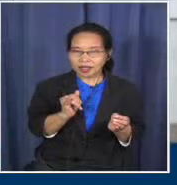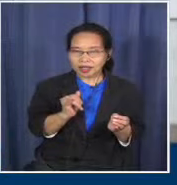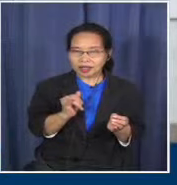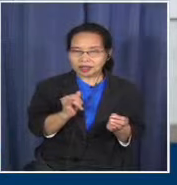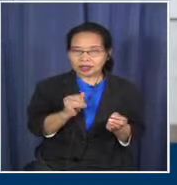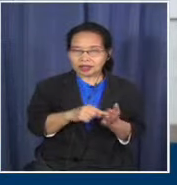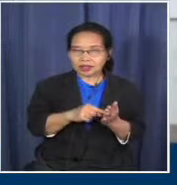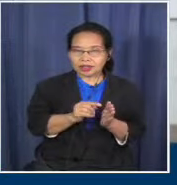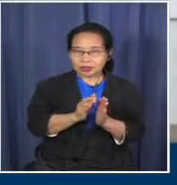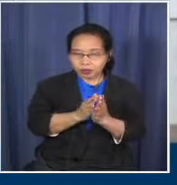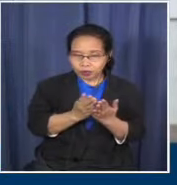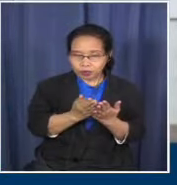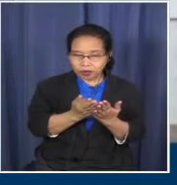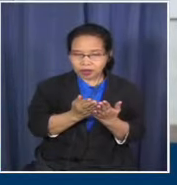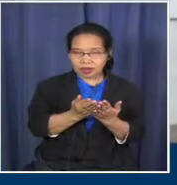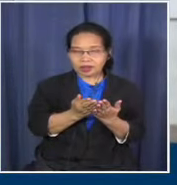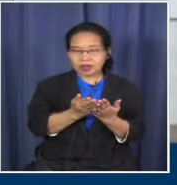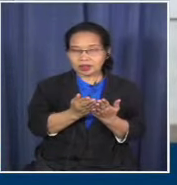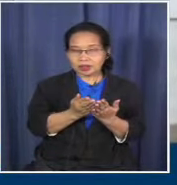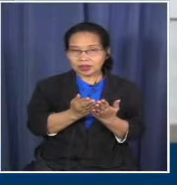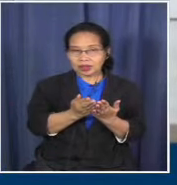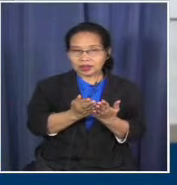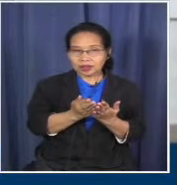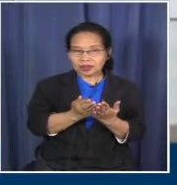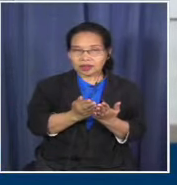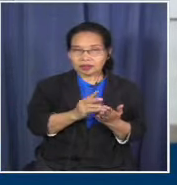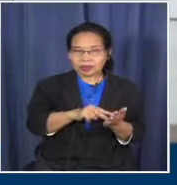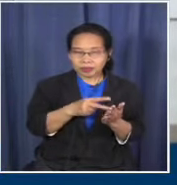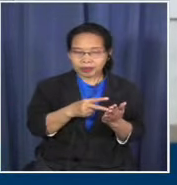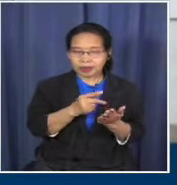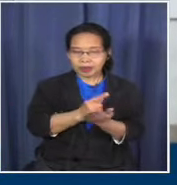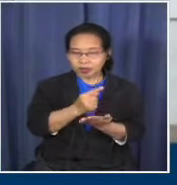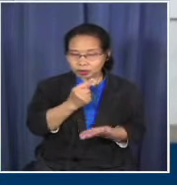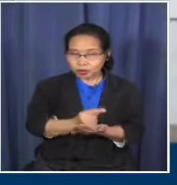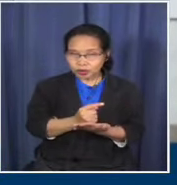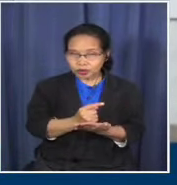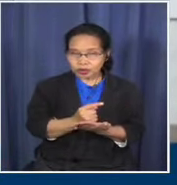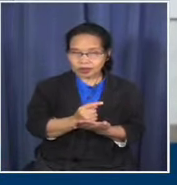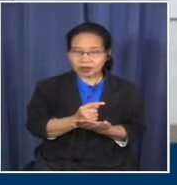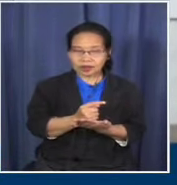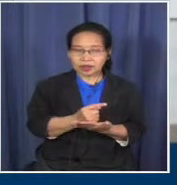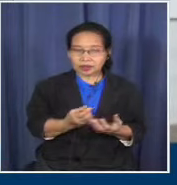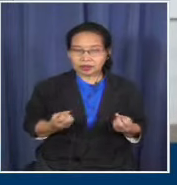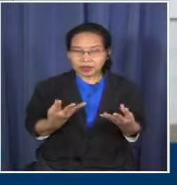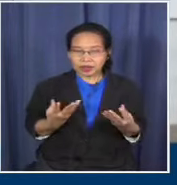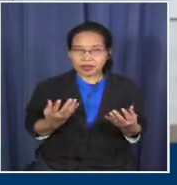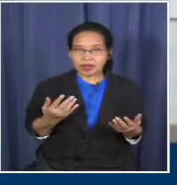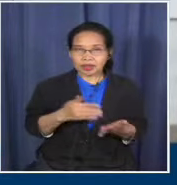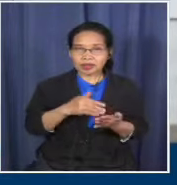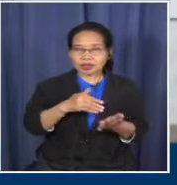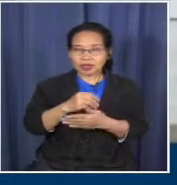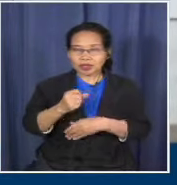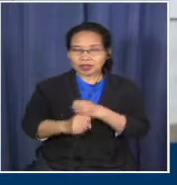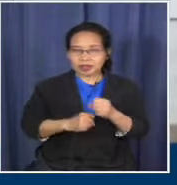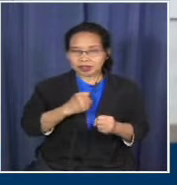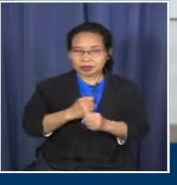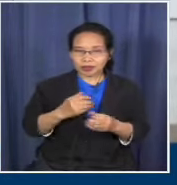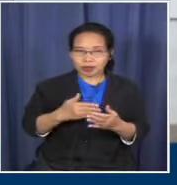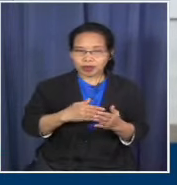This is not an ordinary book. This is a book containing the truth.